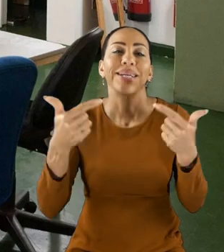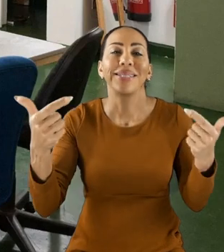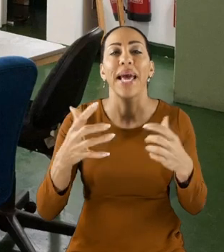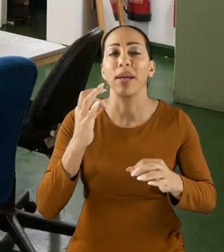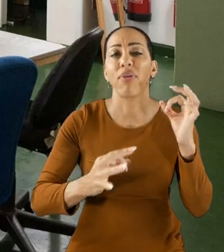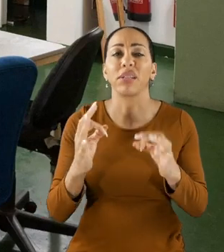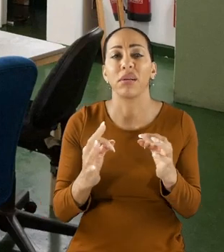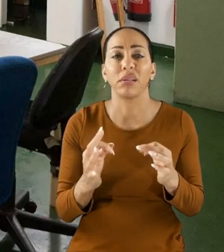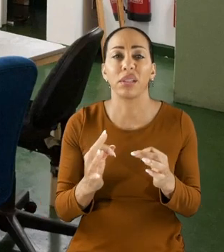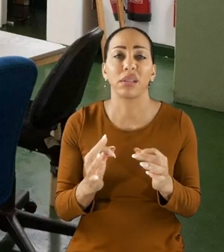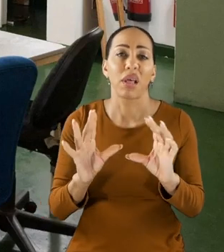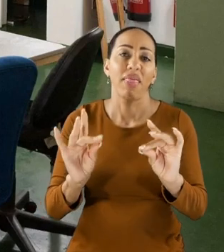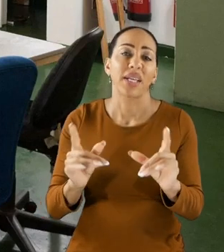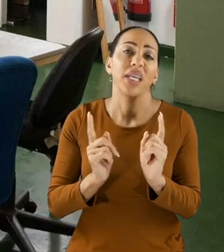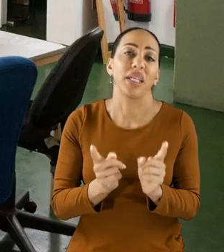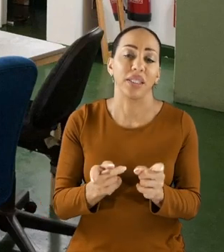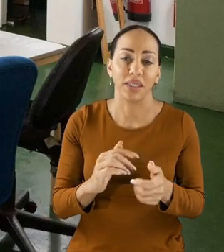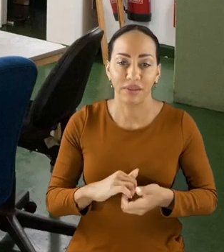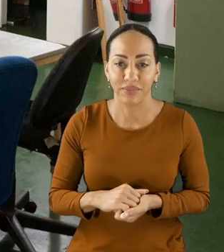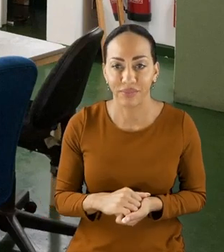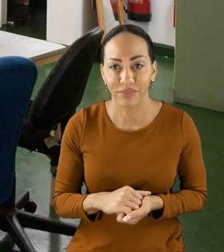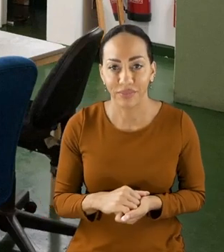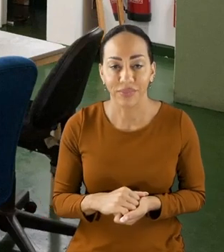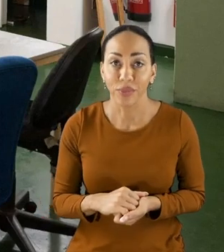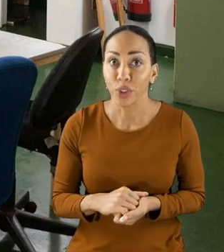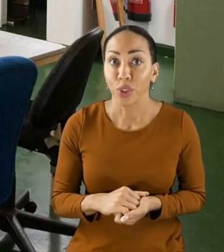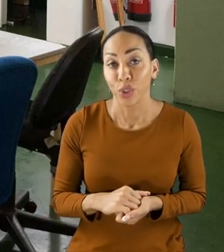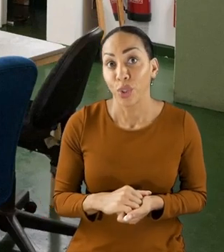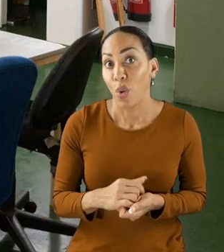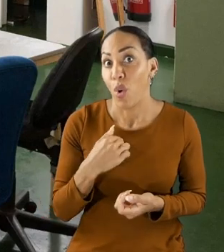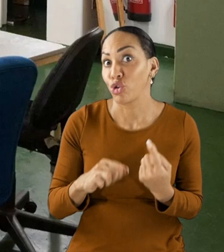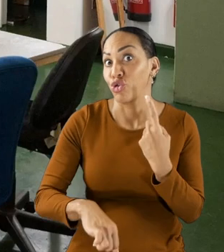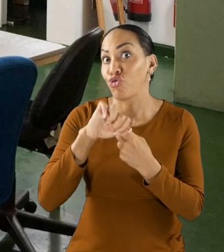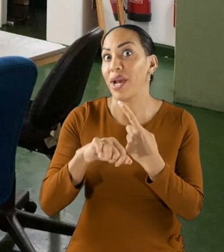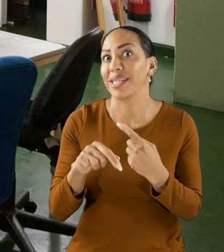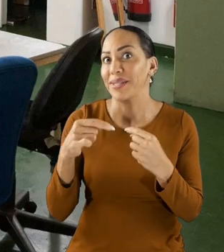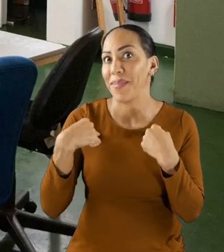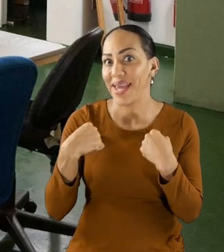of it. I feel like the thing that strikes me is the extent to which you could really